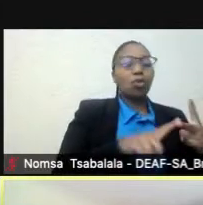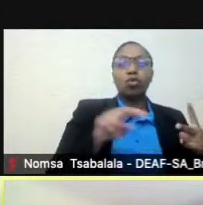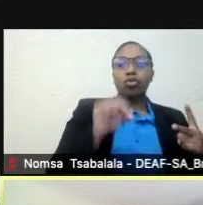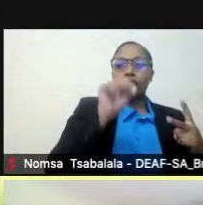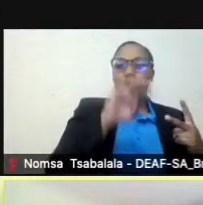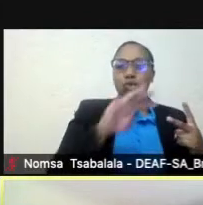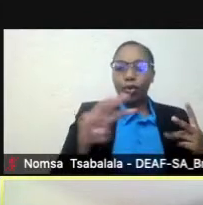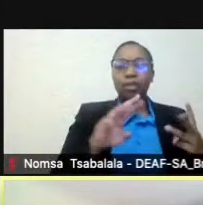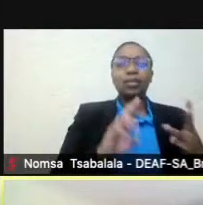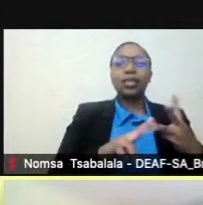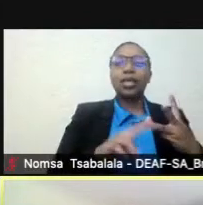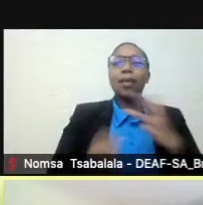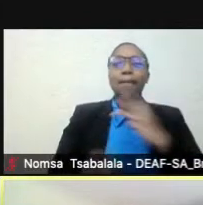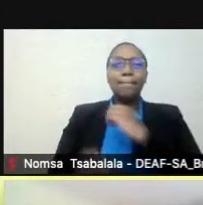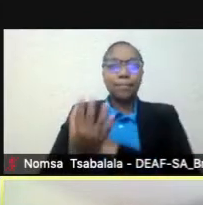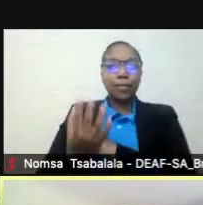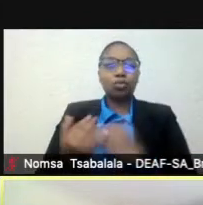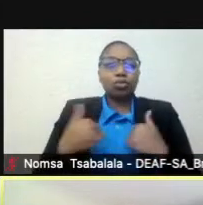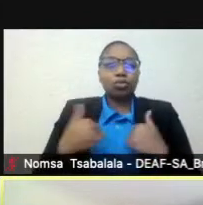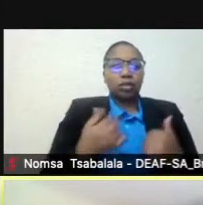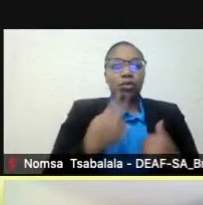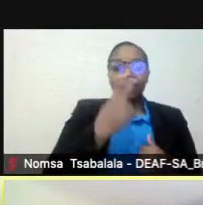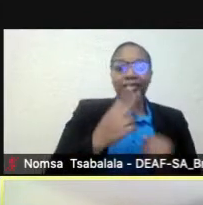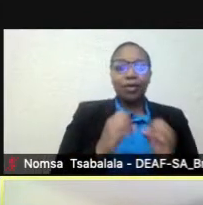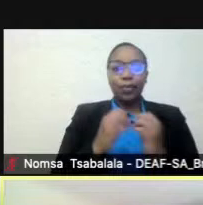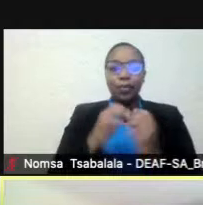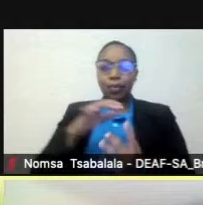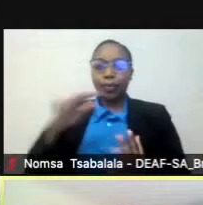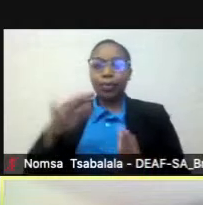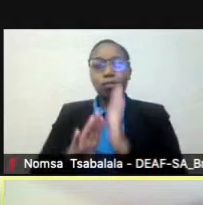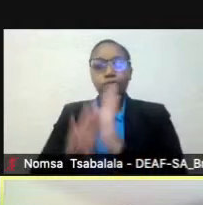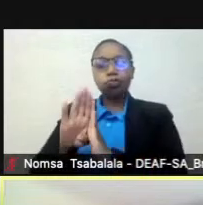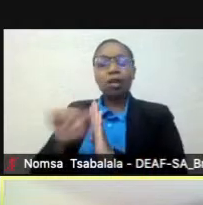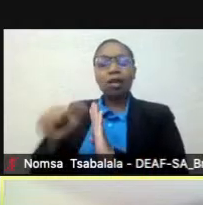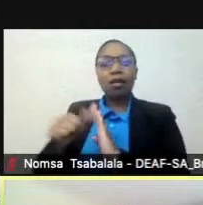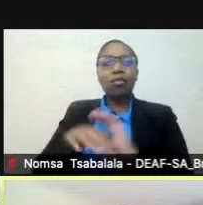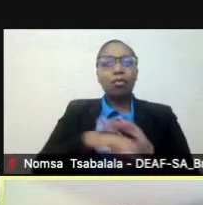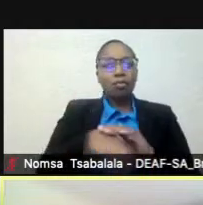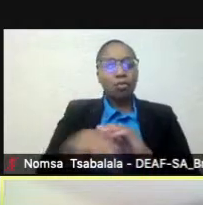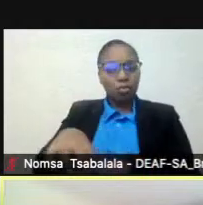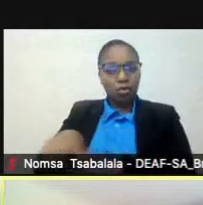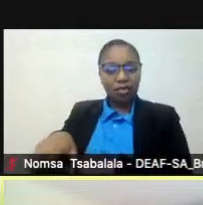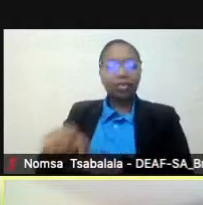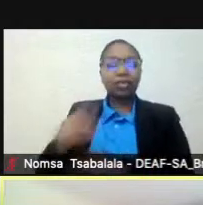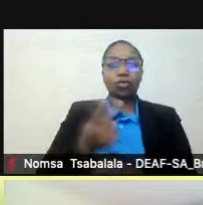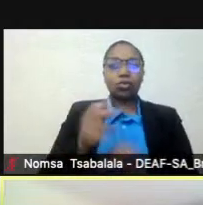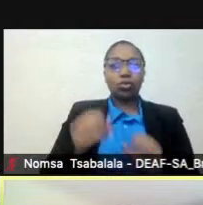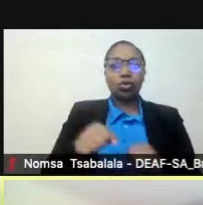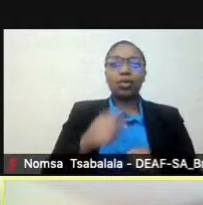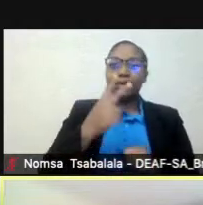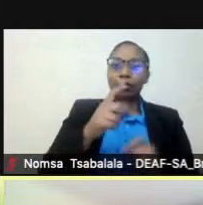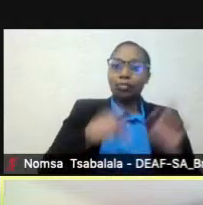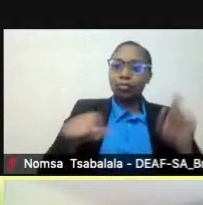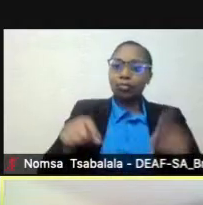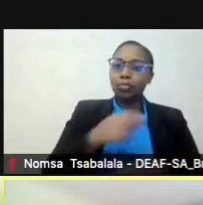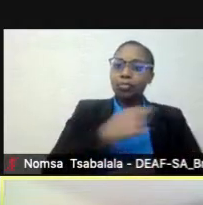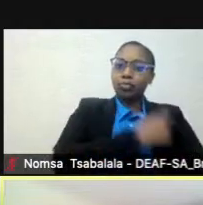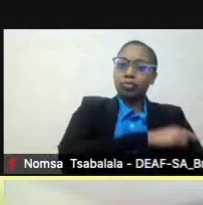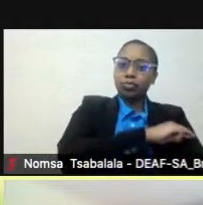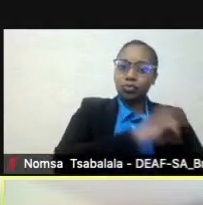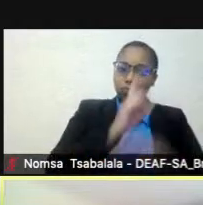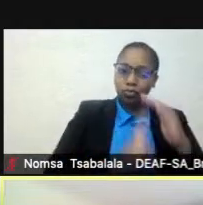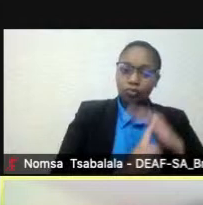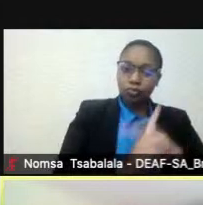to see some increases in the other provinces as well. And we've seen this rapid increase even in hospitalizations in Gauteng, starting to see